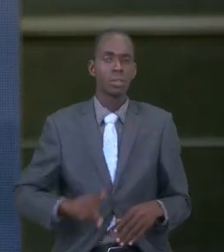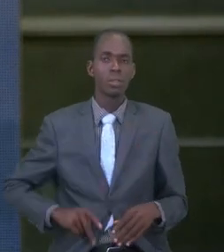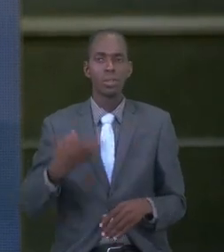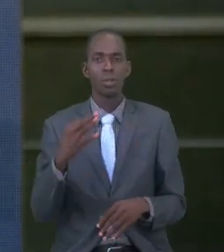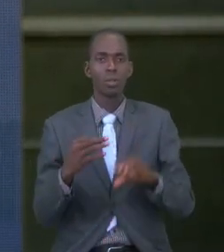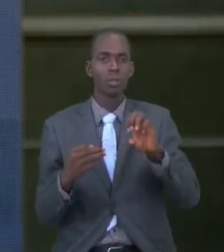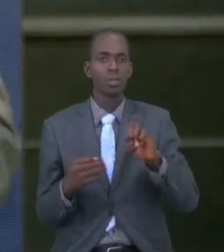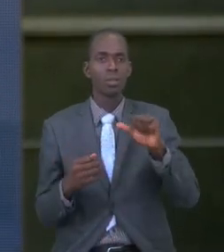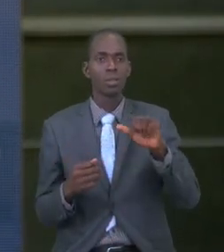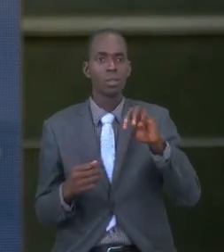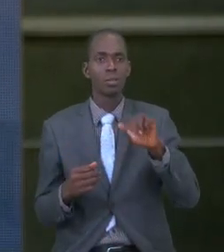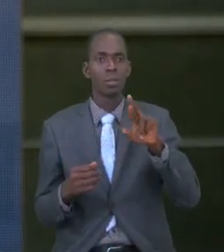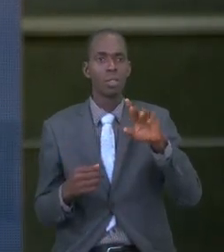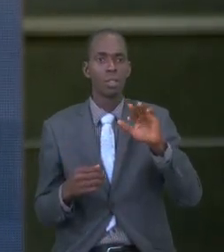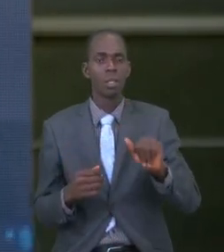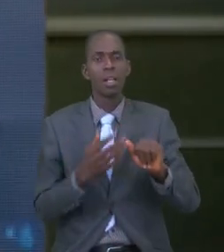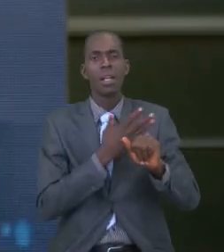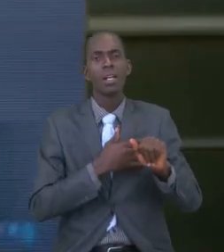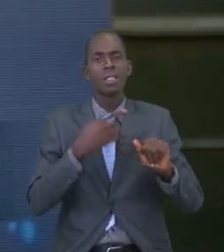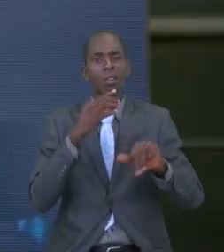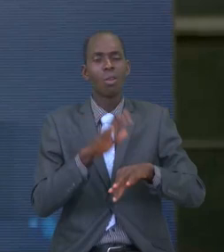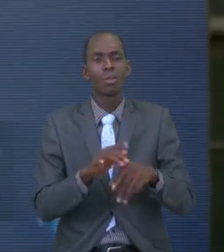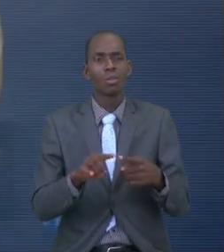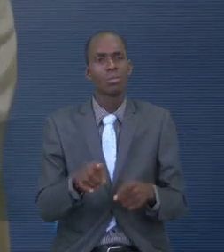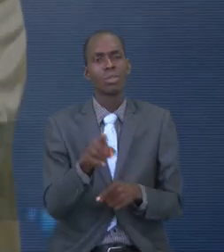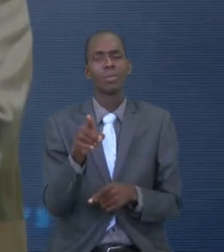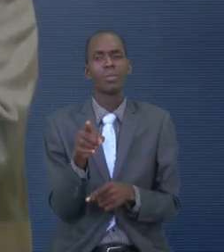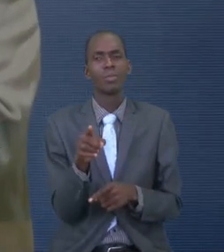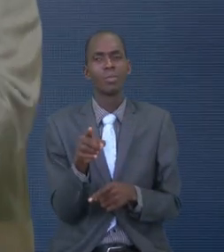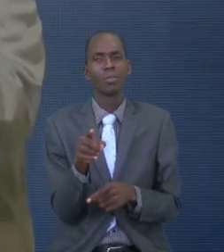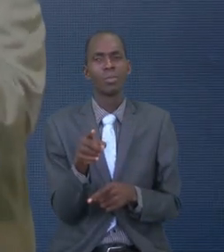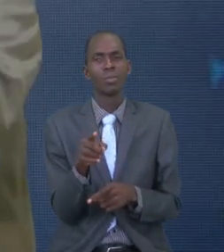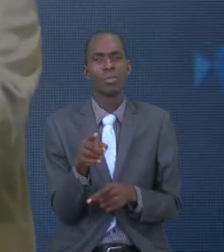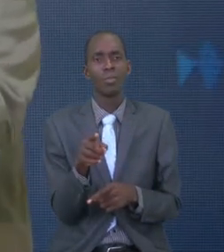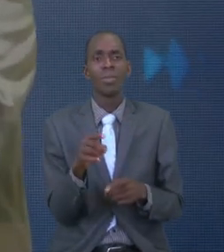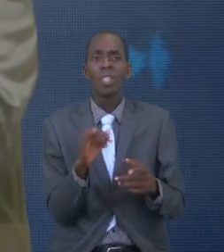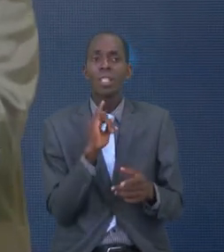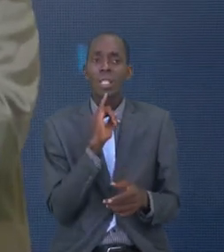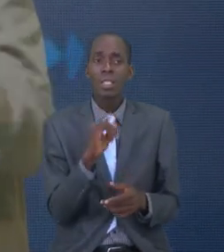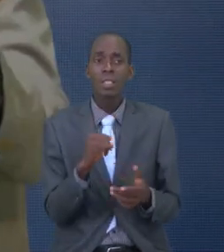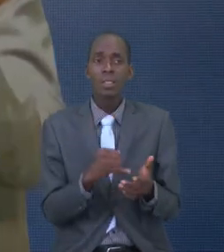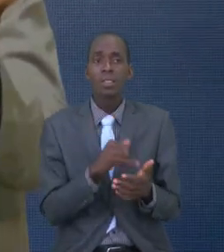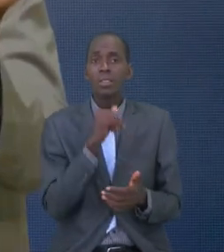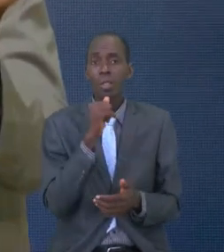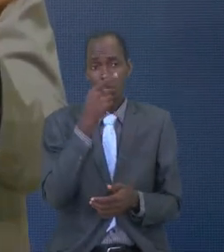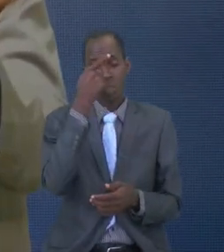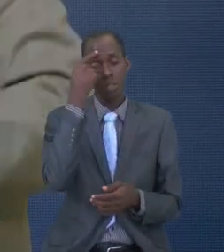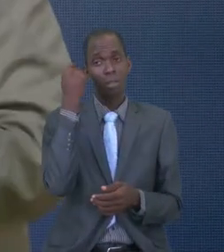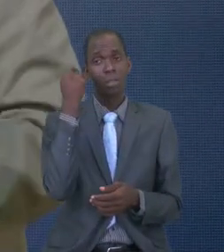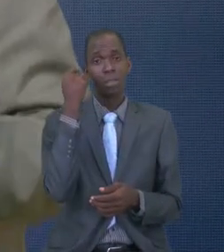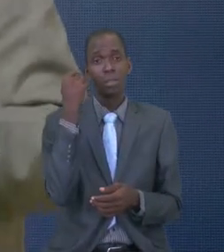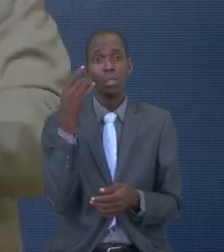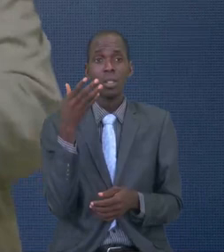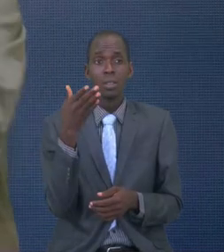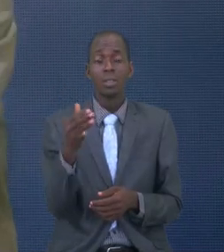Samaria, and say unto them, those messengers, is it not because there